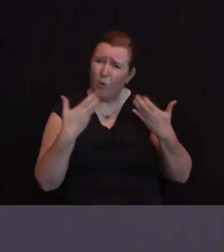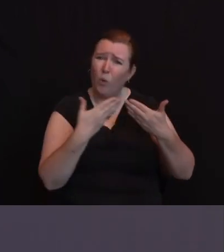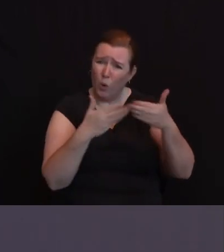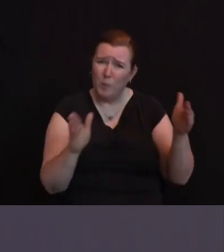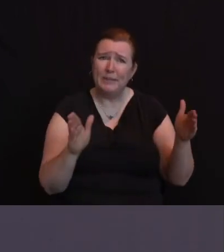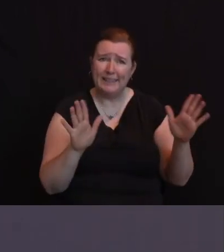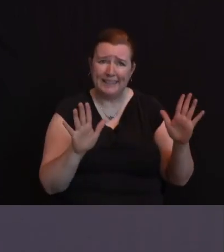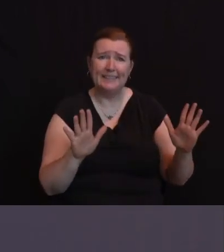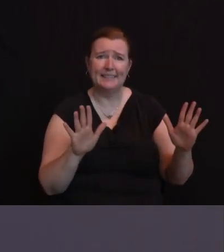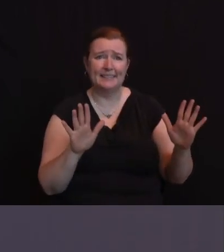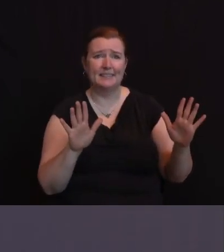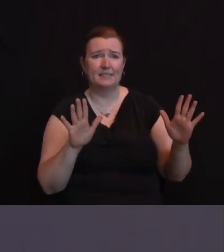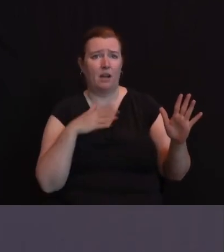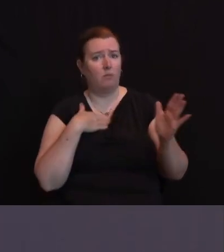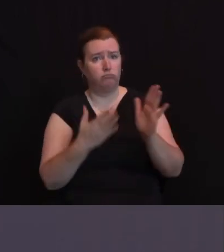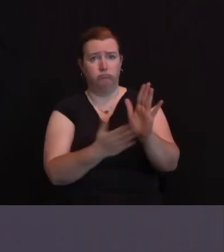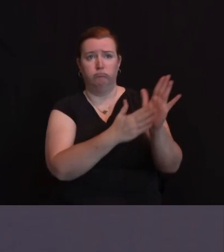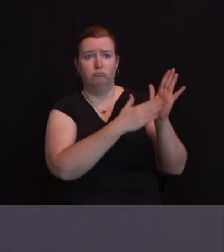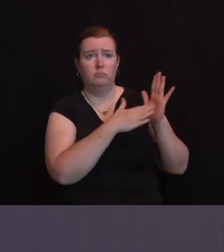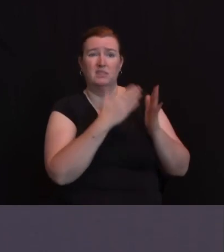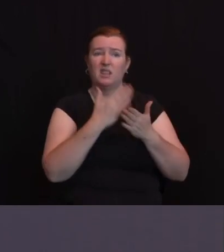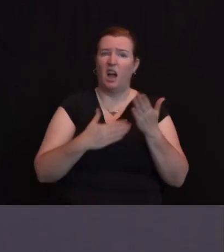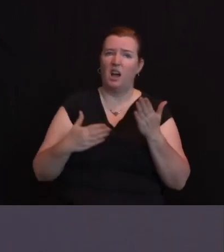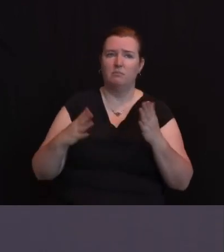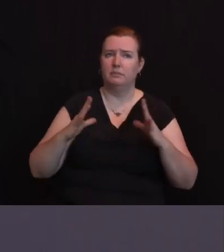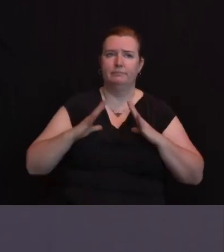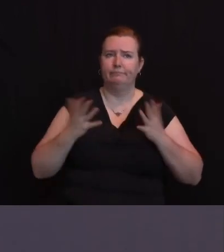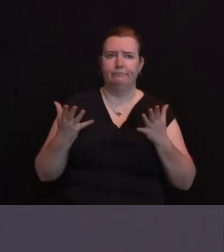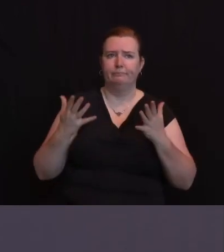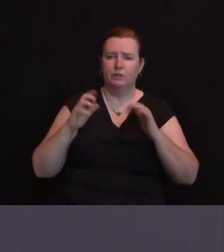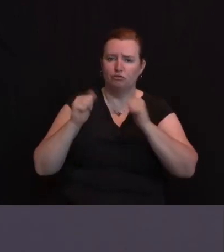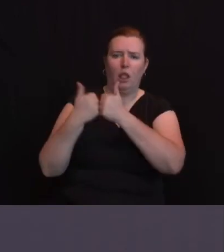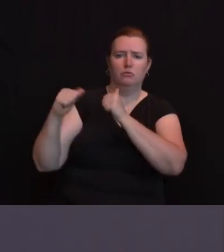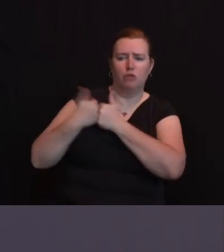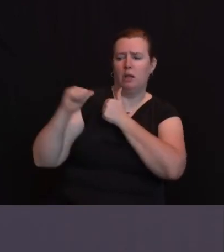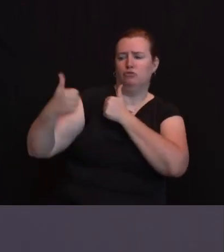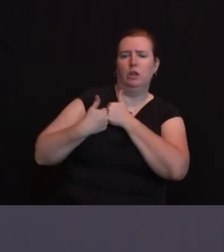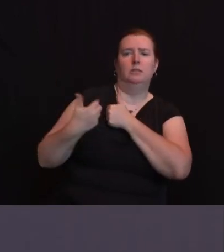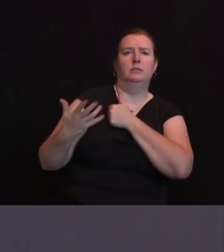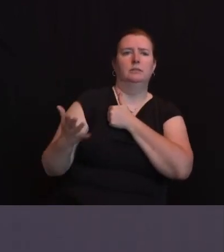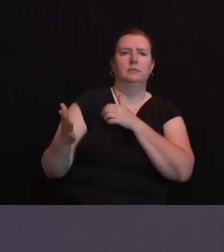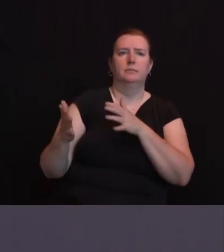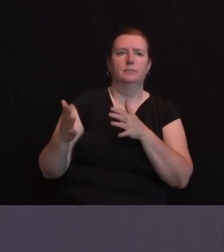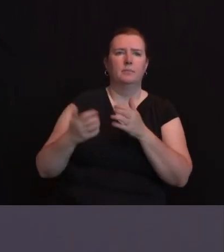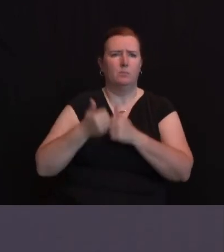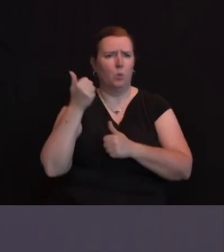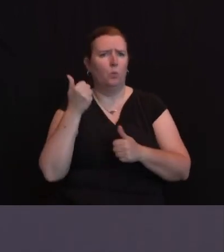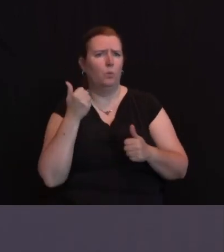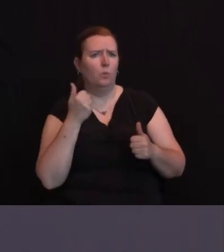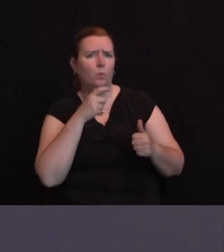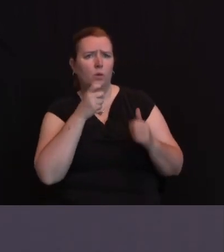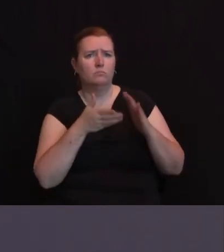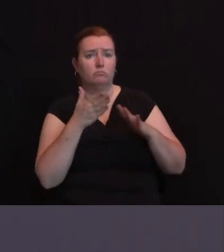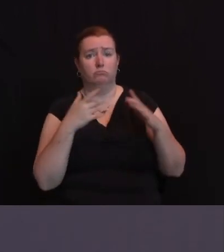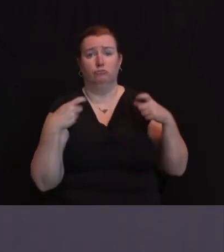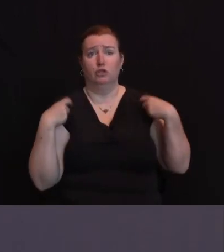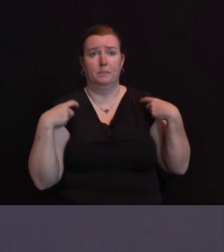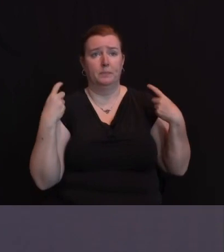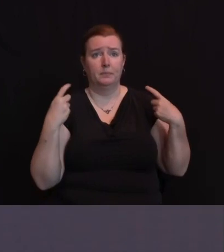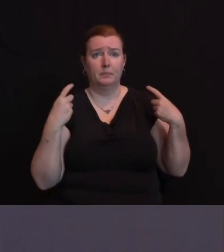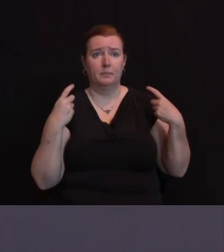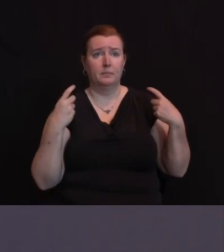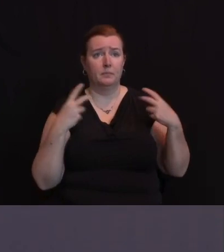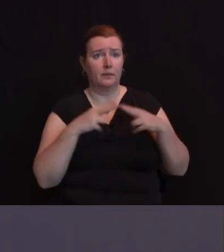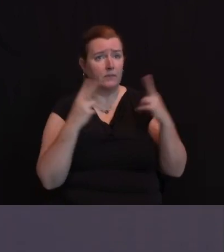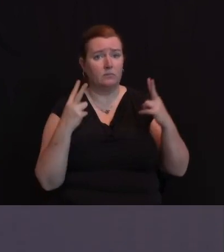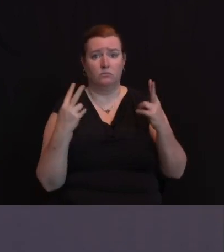there are a few that have been loud and have been challenging, the overwhelming amount of the folks who operate these things have been really